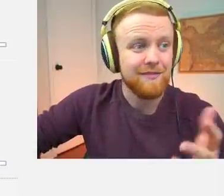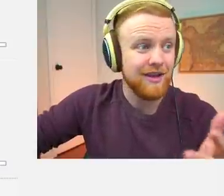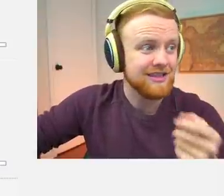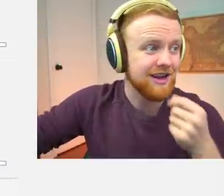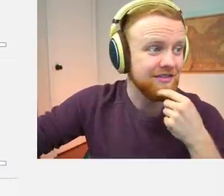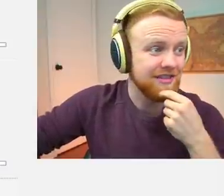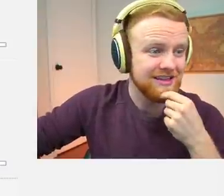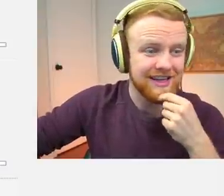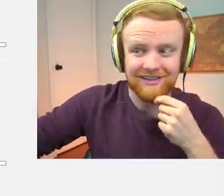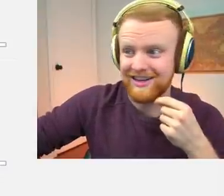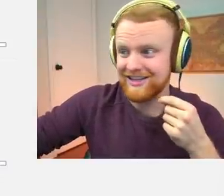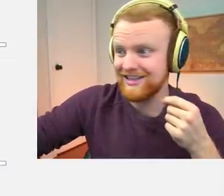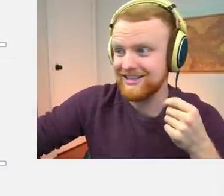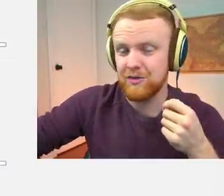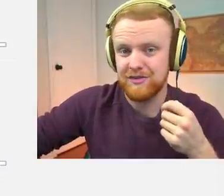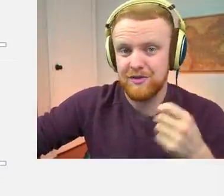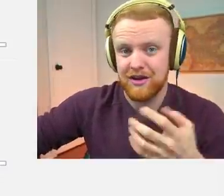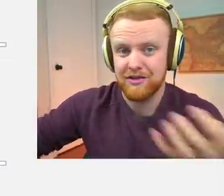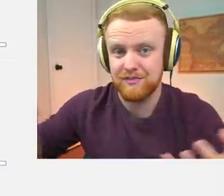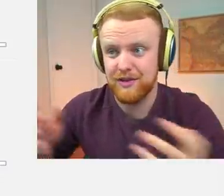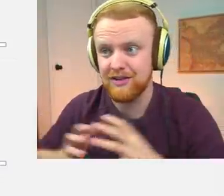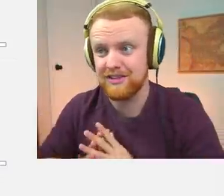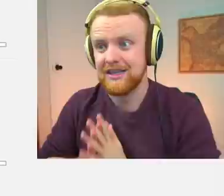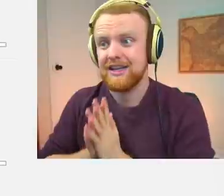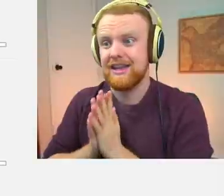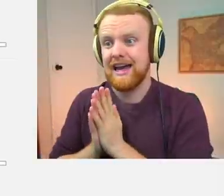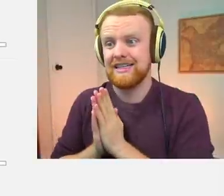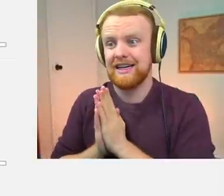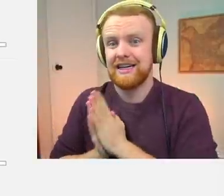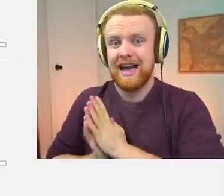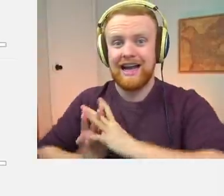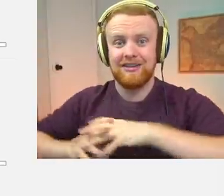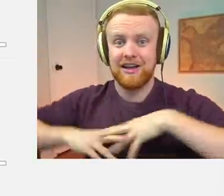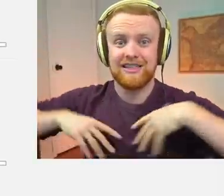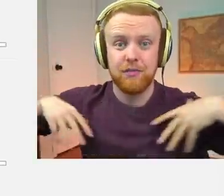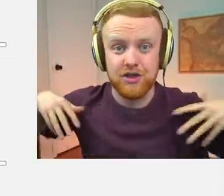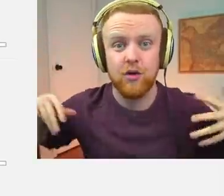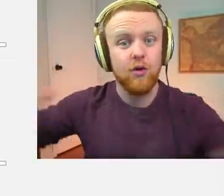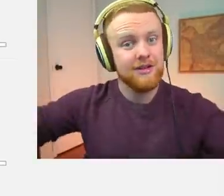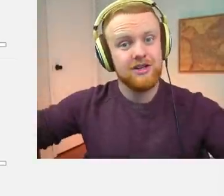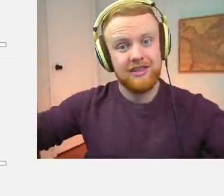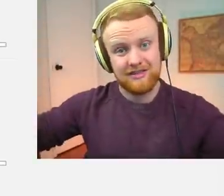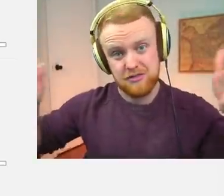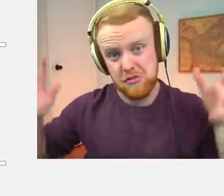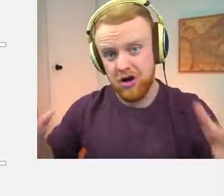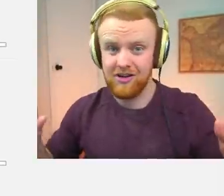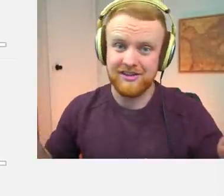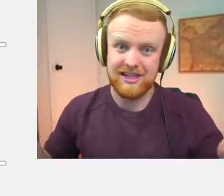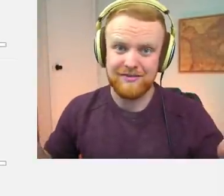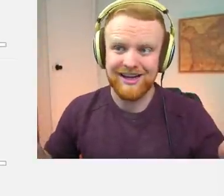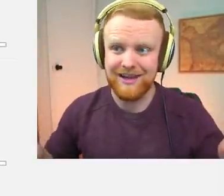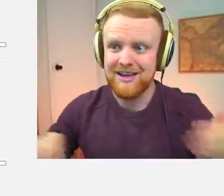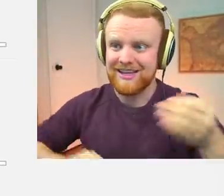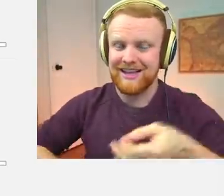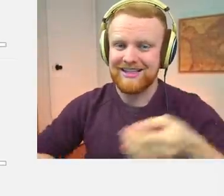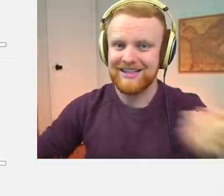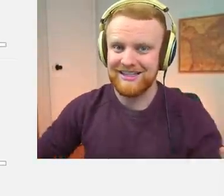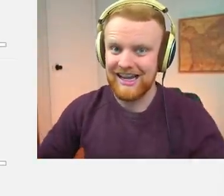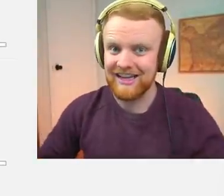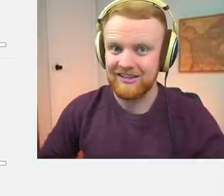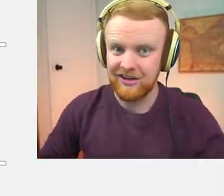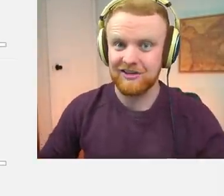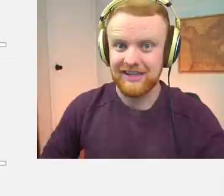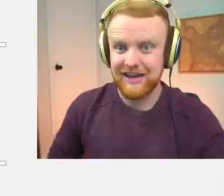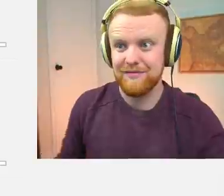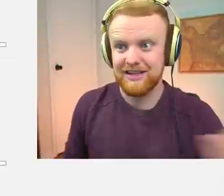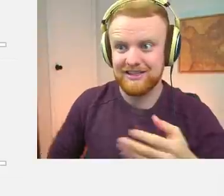like, based off of the title, that this is going to be one of those bills that it tries to push a whole bunch of things through all at the same time. Now, this can